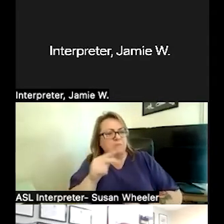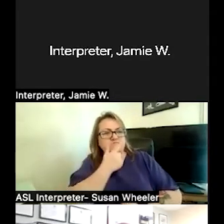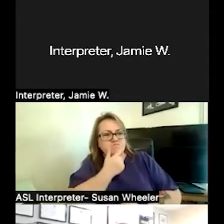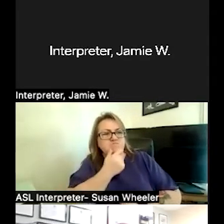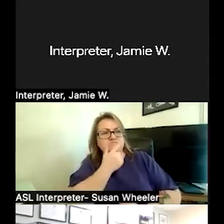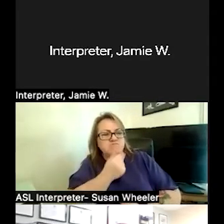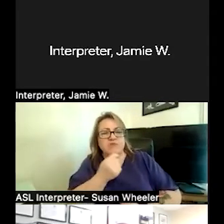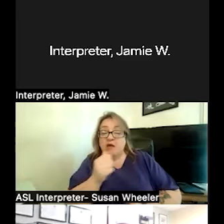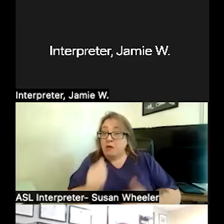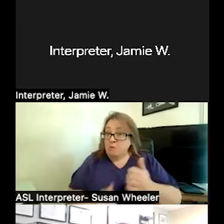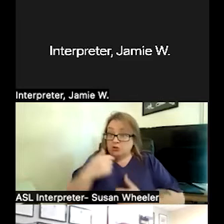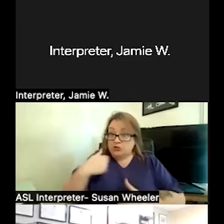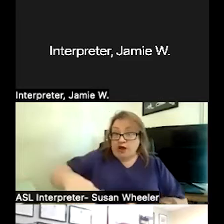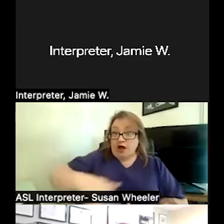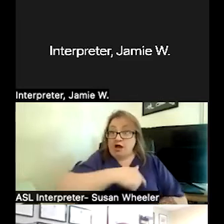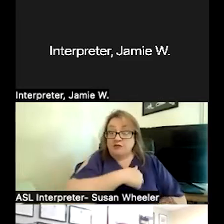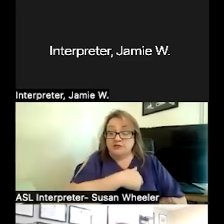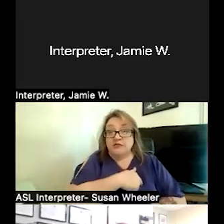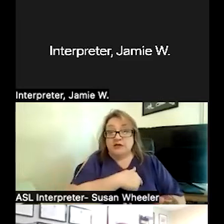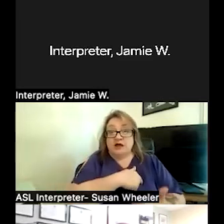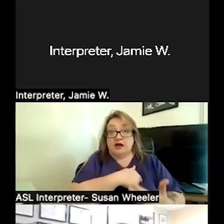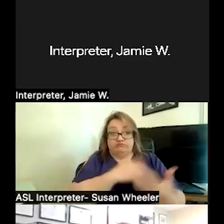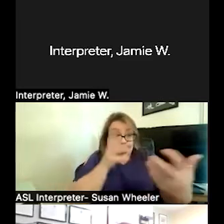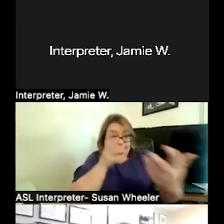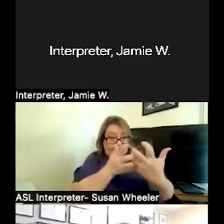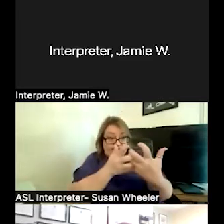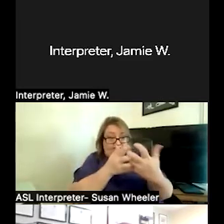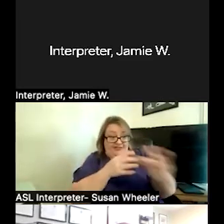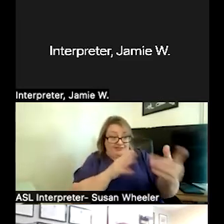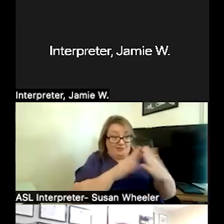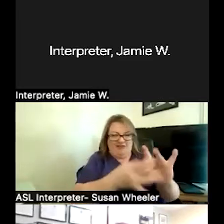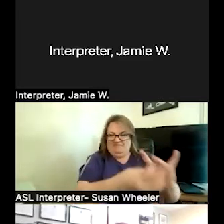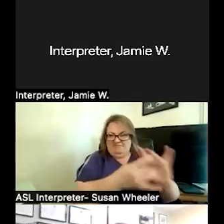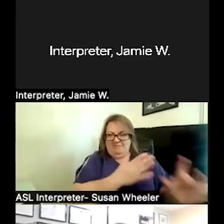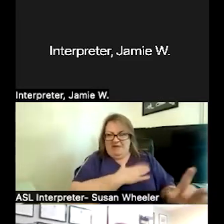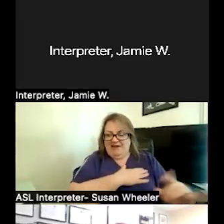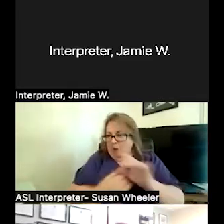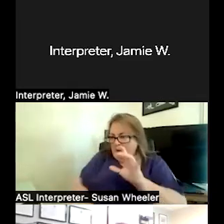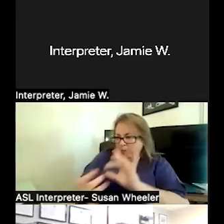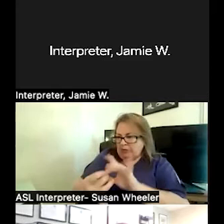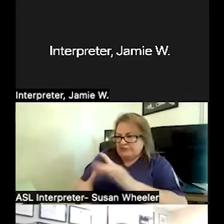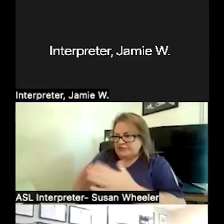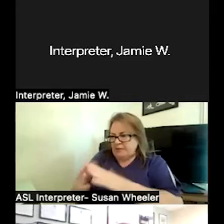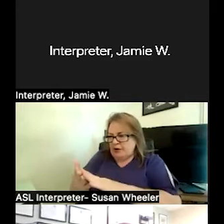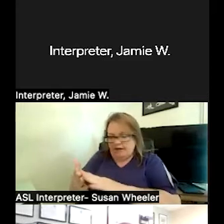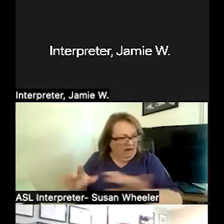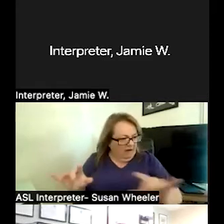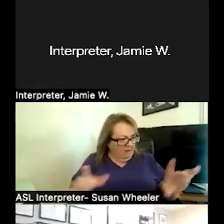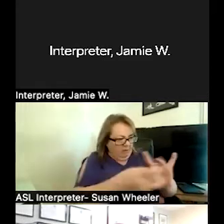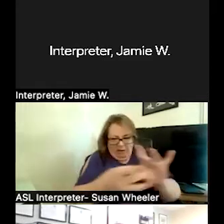that most of us are in one or another community. That's why FEMA's come out with